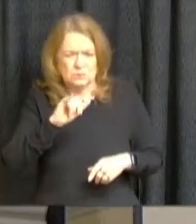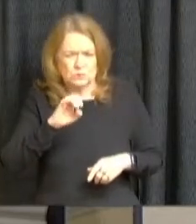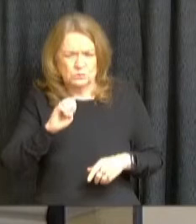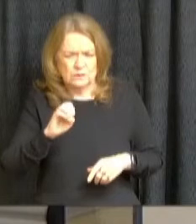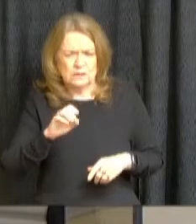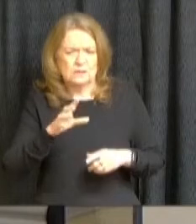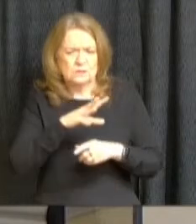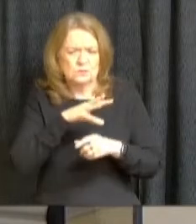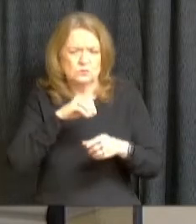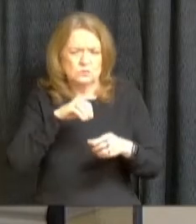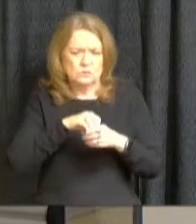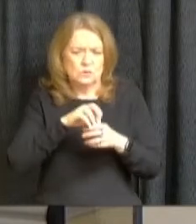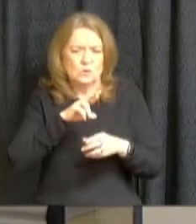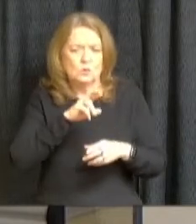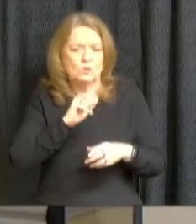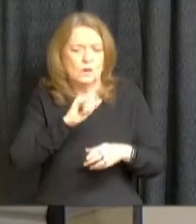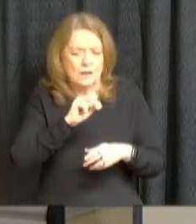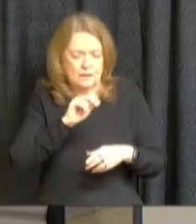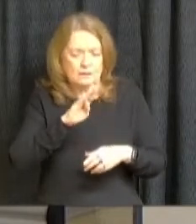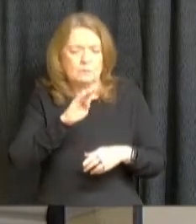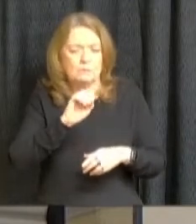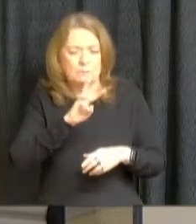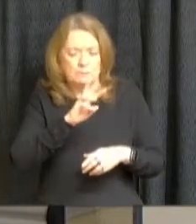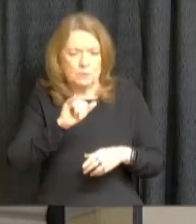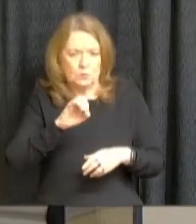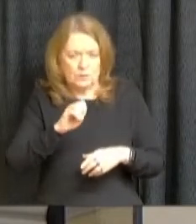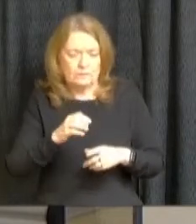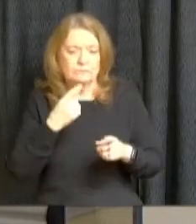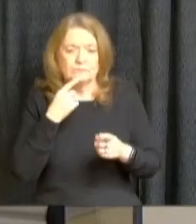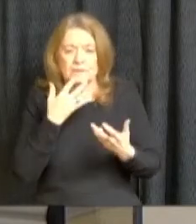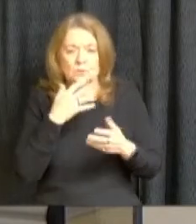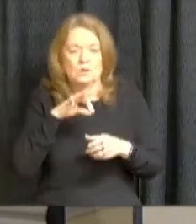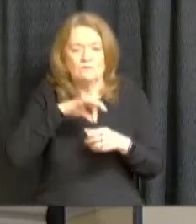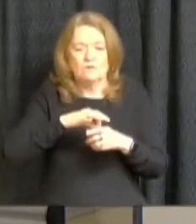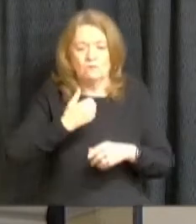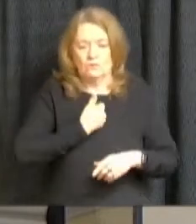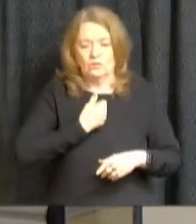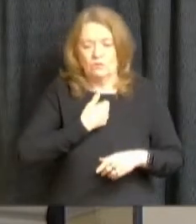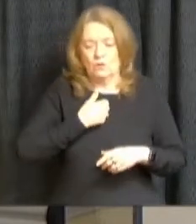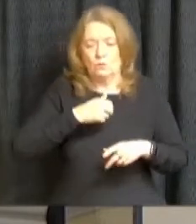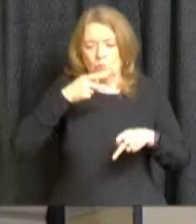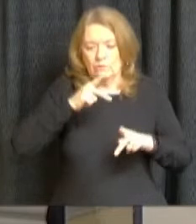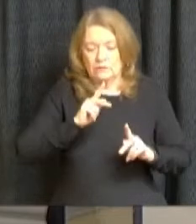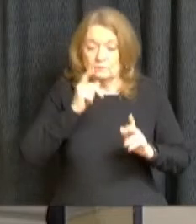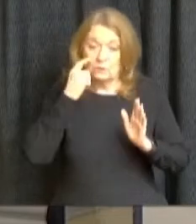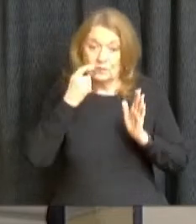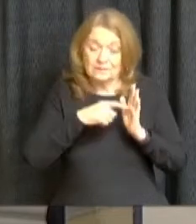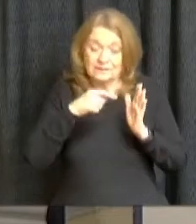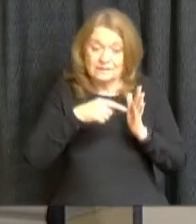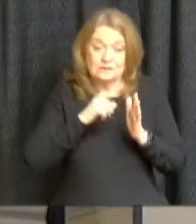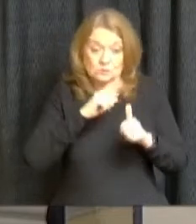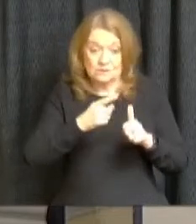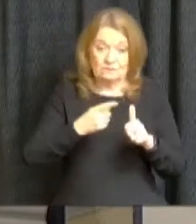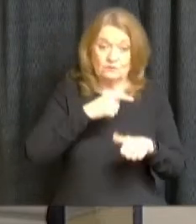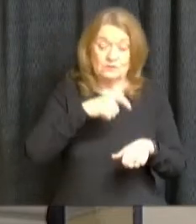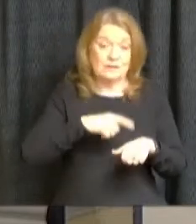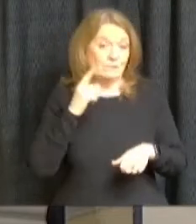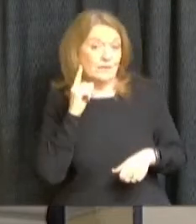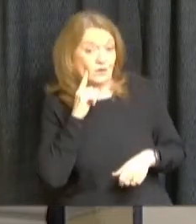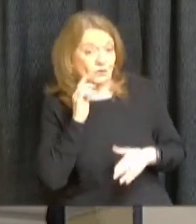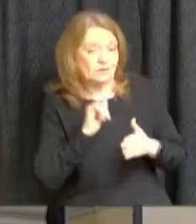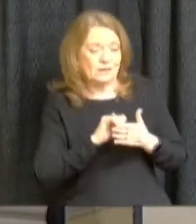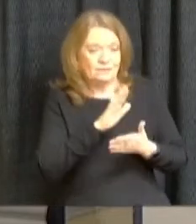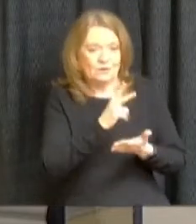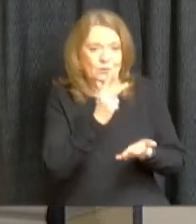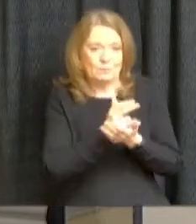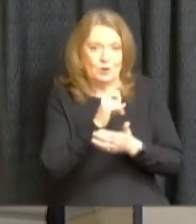At the meeting, a city council person indicated that they did not want to vote for their own privilege while acknowledging that this was the first time that they heard that their